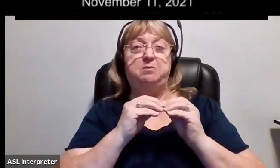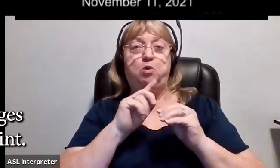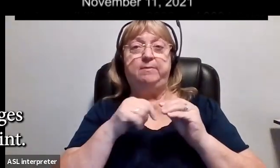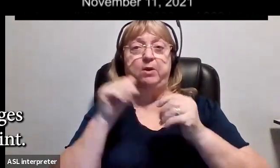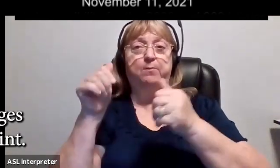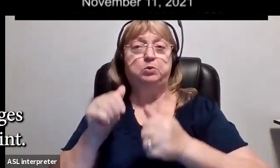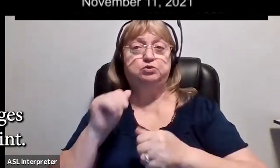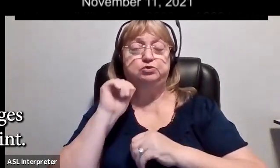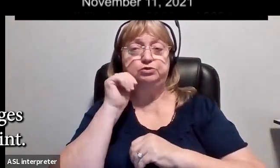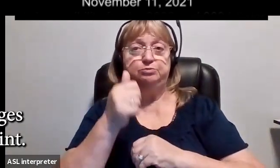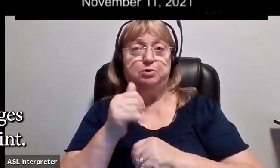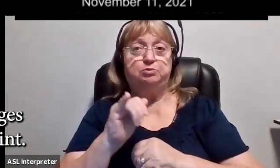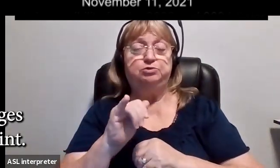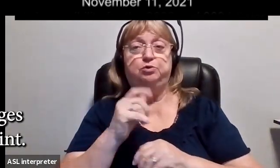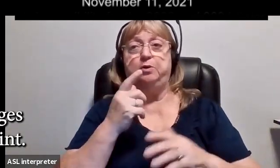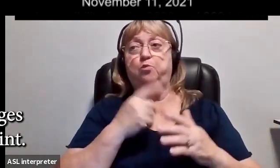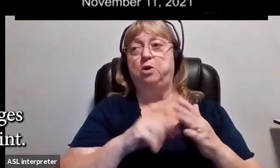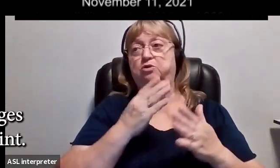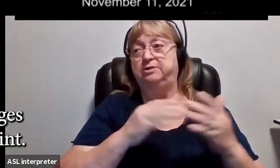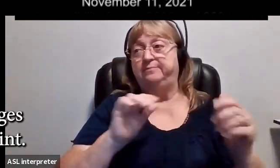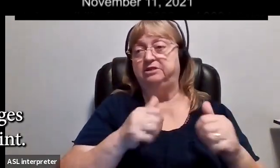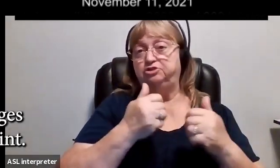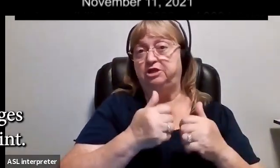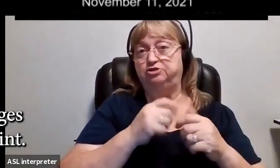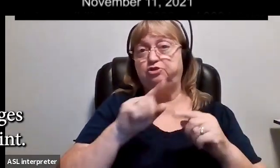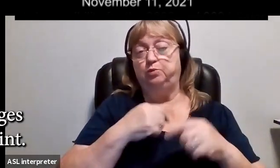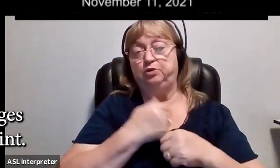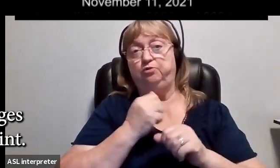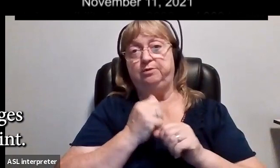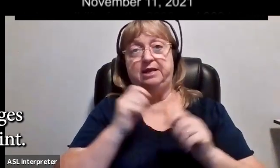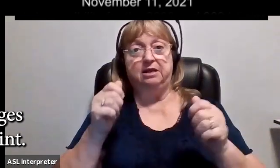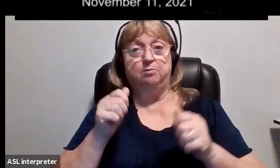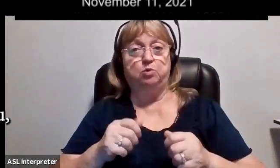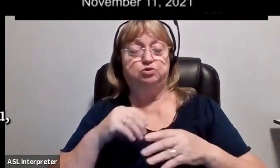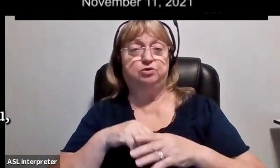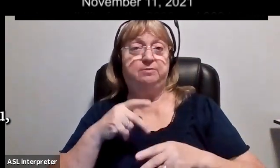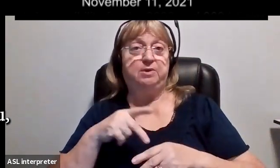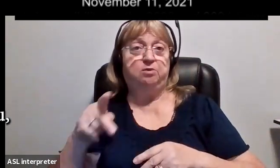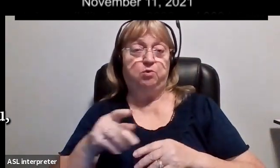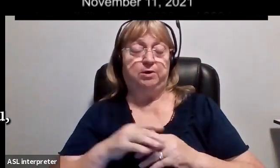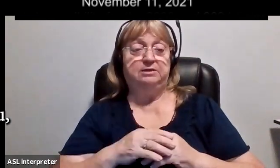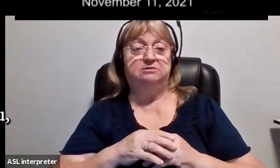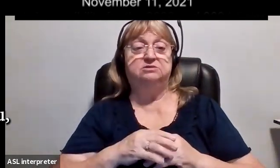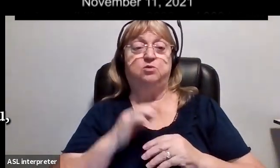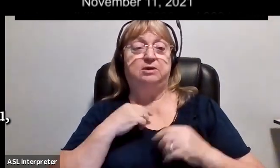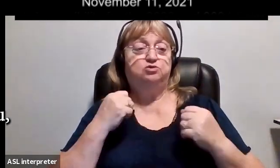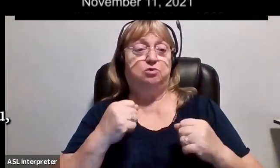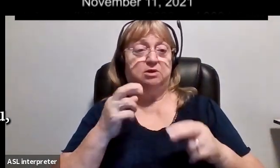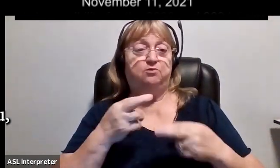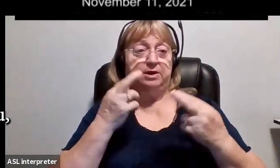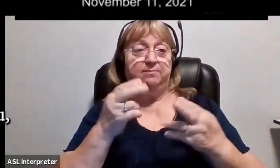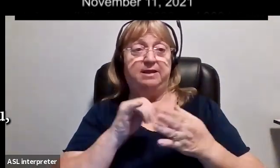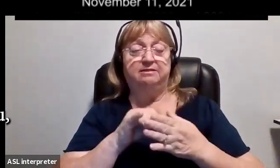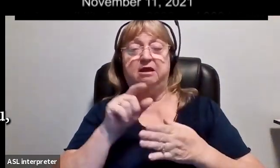tomorrow, about what are some of the challenges when creating a poster in PowerPoint. So I strongly recommend that